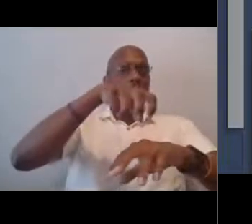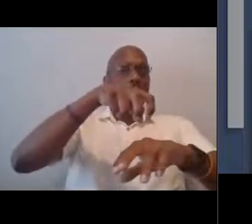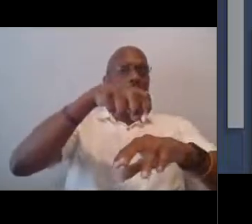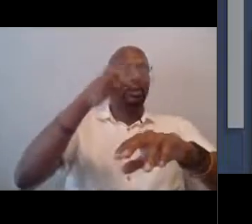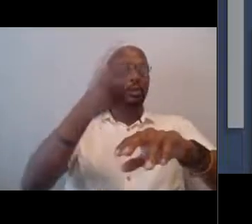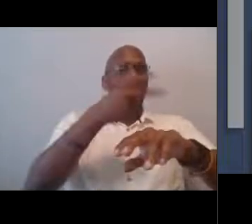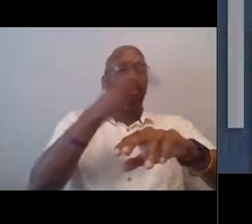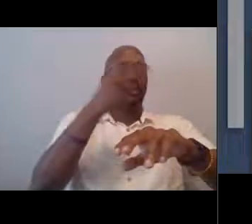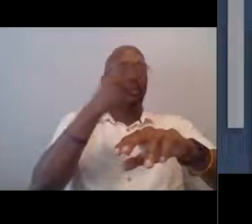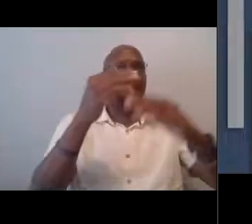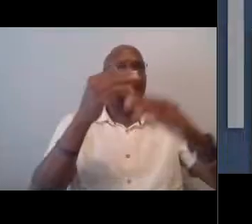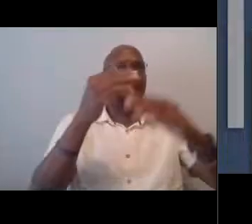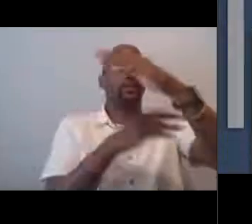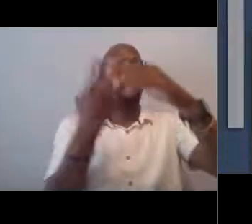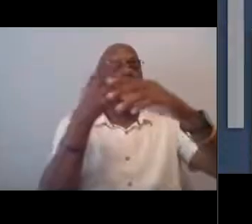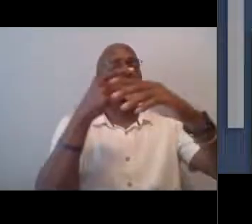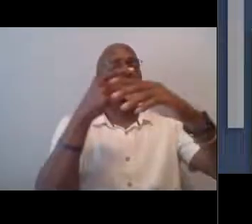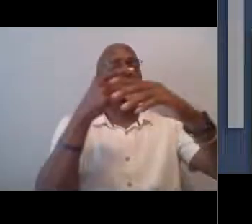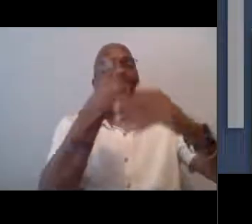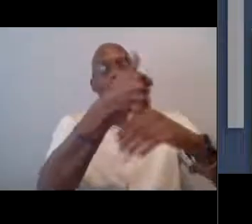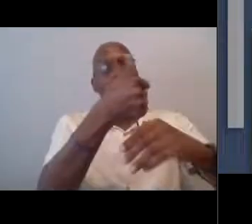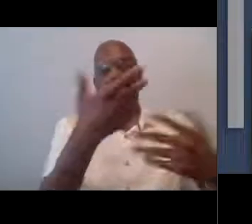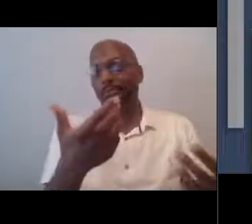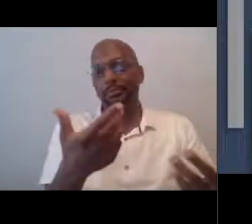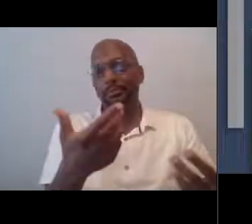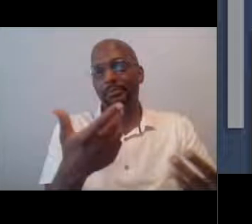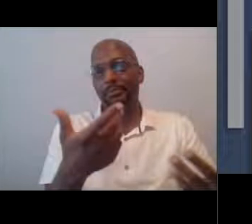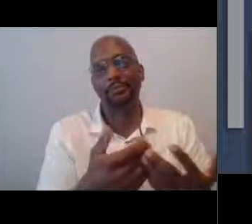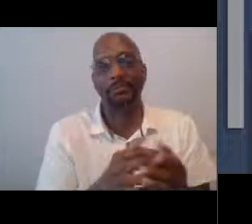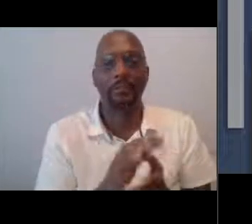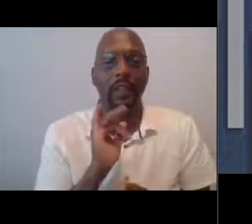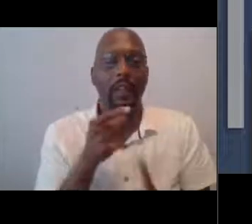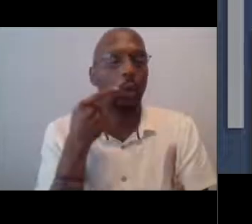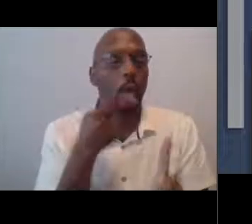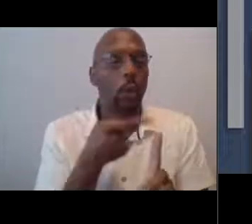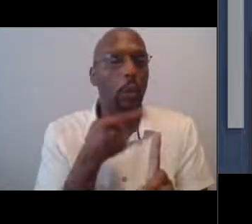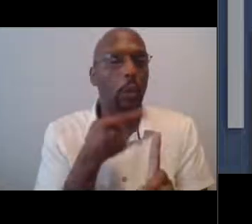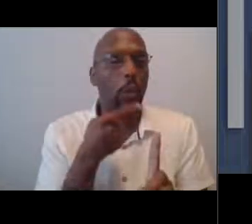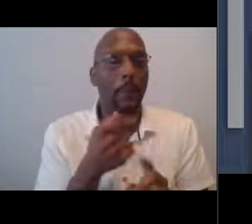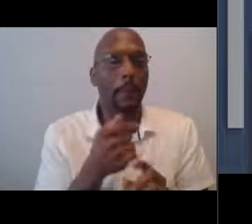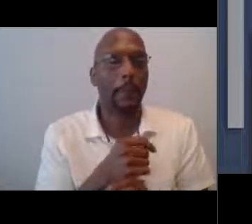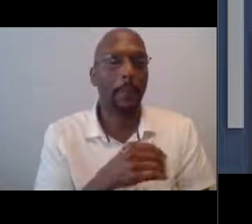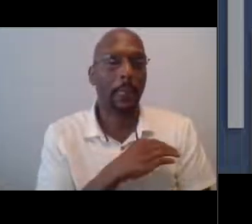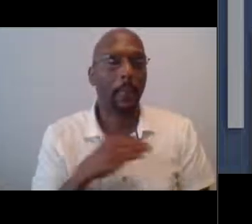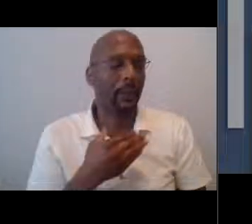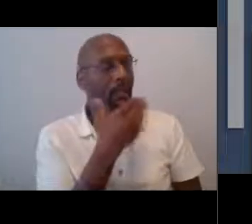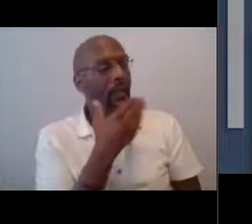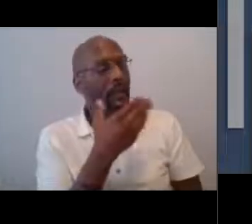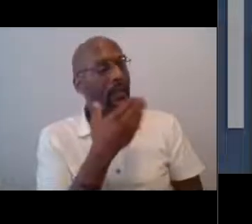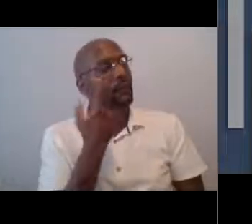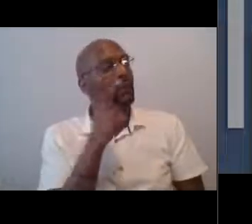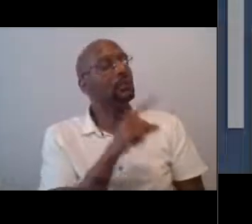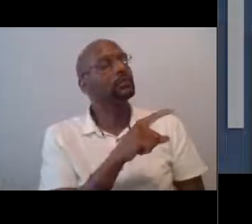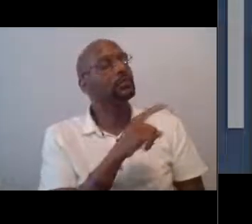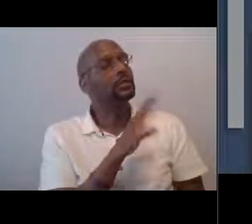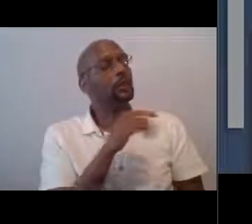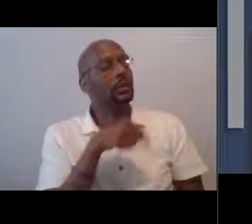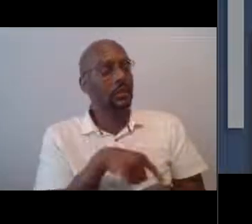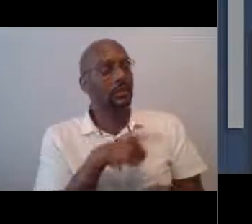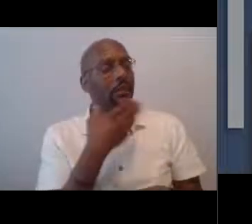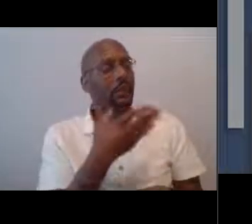this unfortunate reason. So Commissioner Falcone, thank you again for those comments. Thank you for your